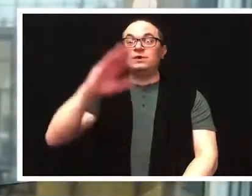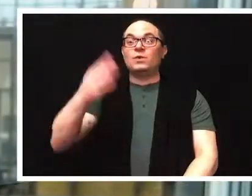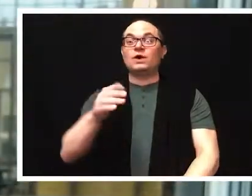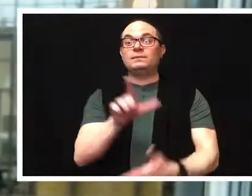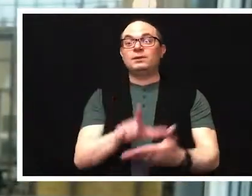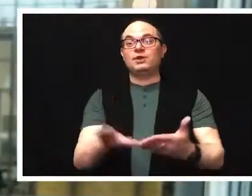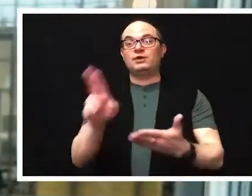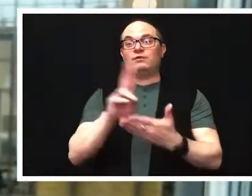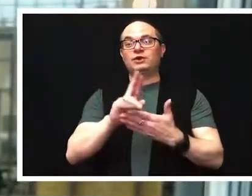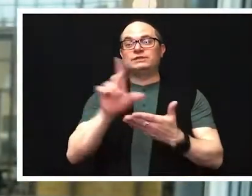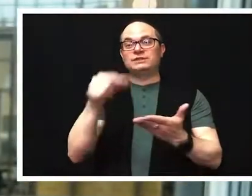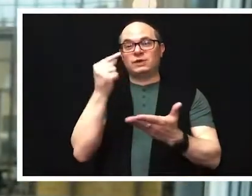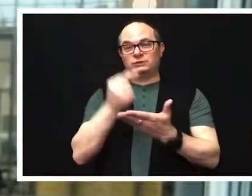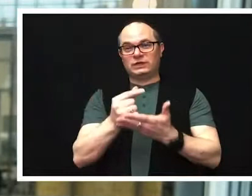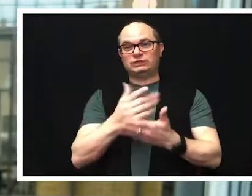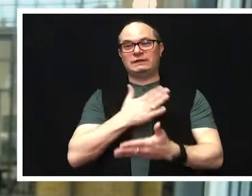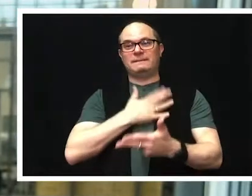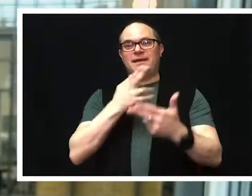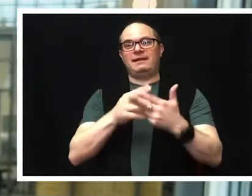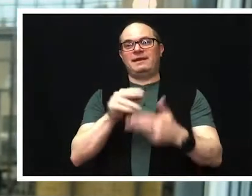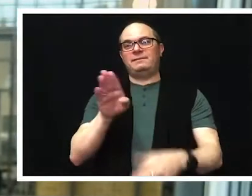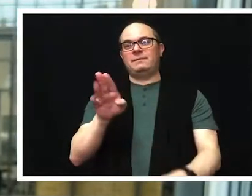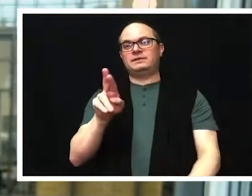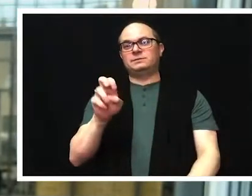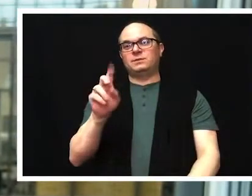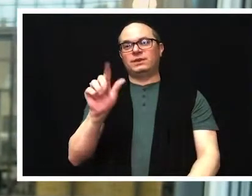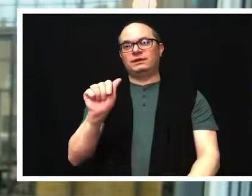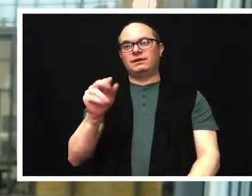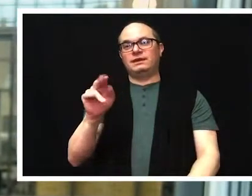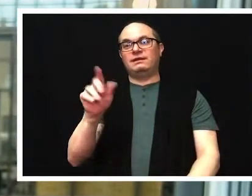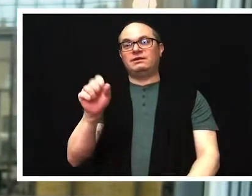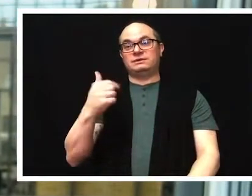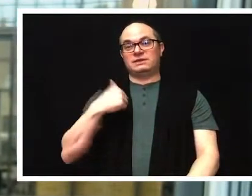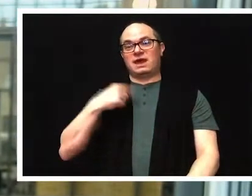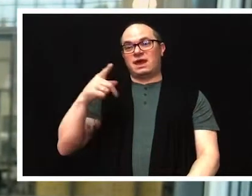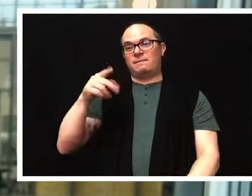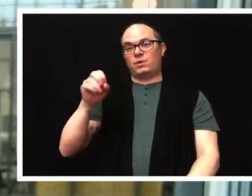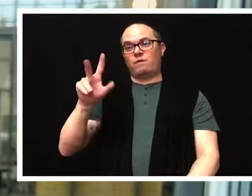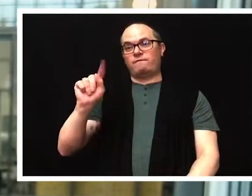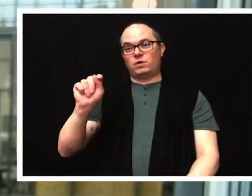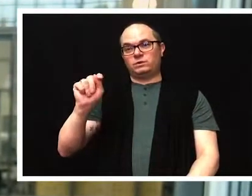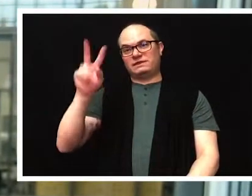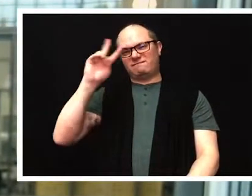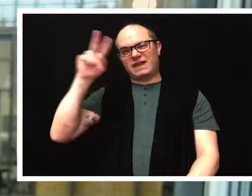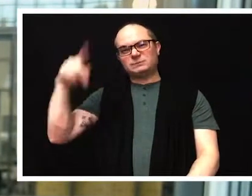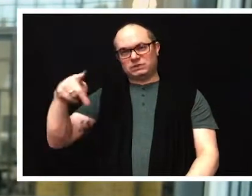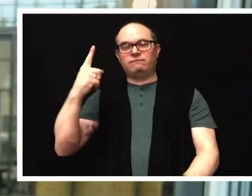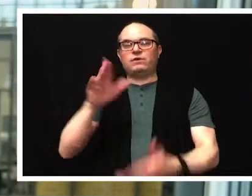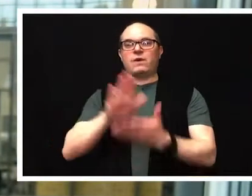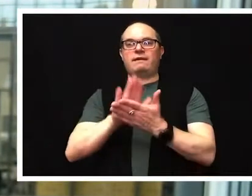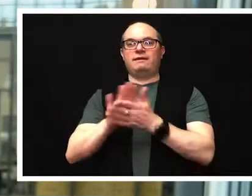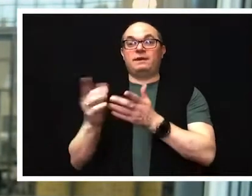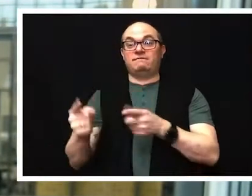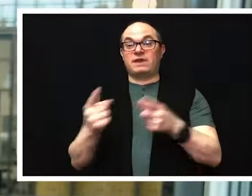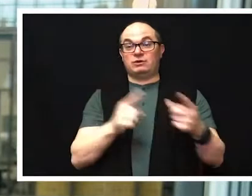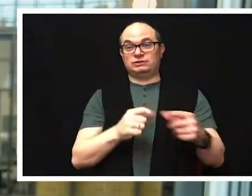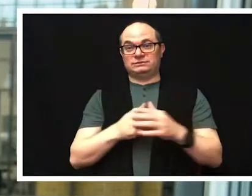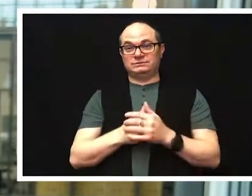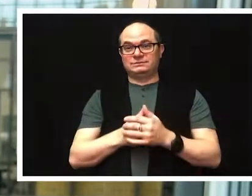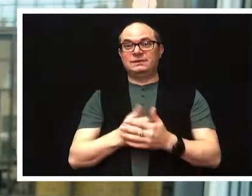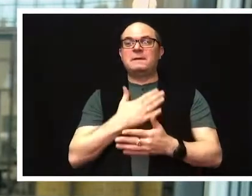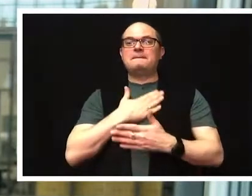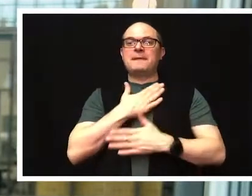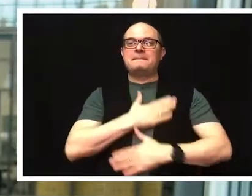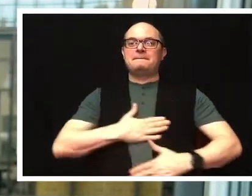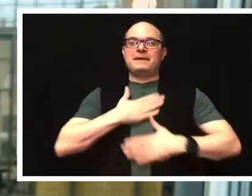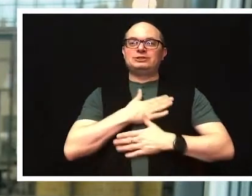Welcome to Lamar University Commencement. My name is Brenda Nichols. I serve as Provost and Vice President for Academic Affairs. It is